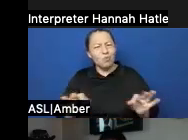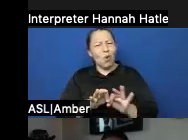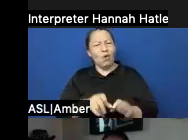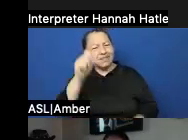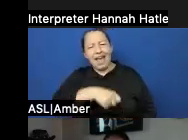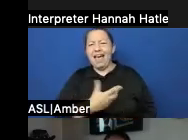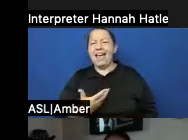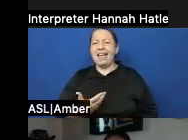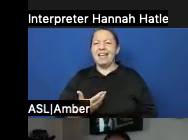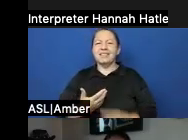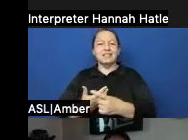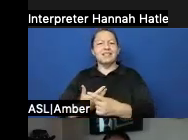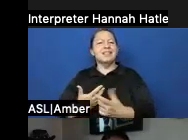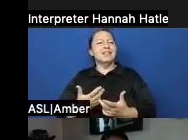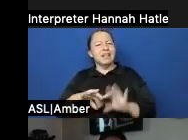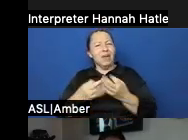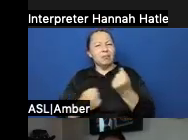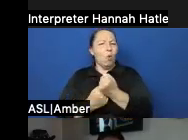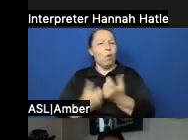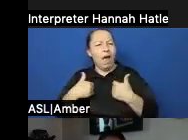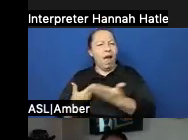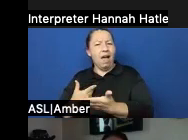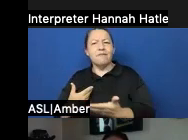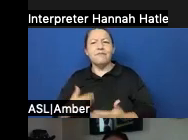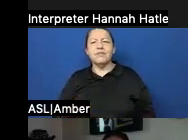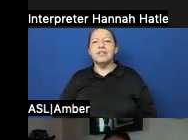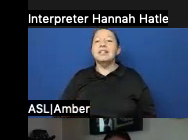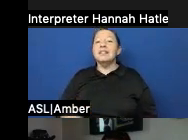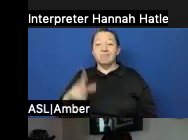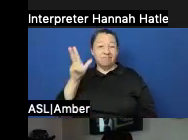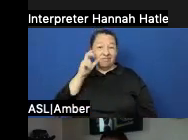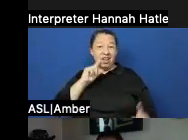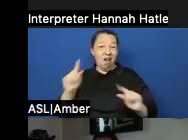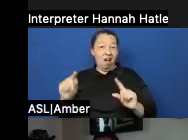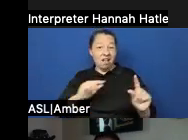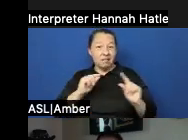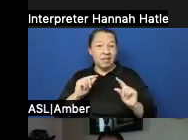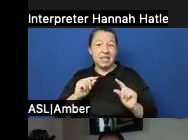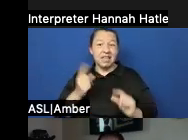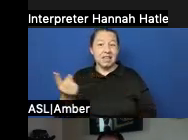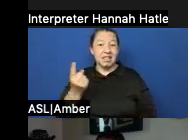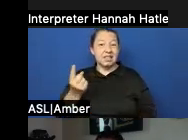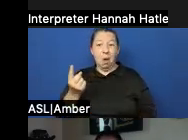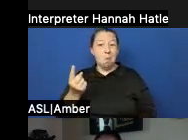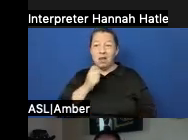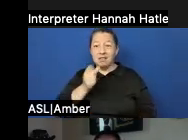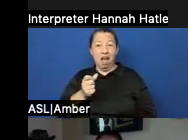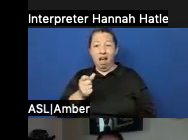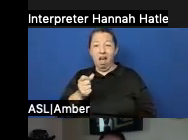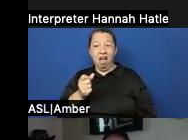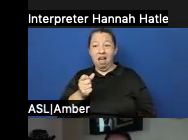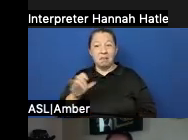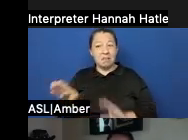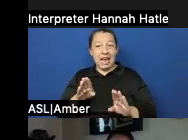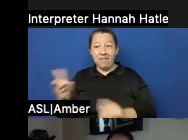into ceremony and all the spaces. And if you hear gossip and someone being unwelcoming, nip that in the bud. It's not okay.